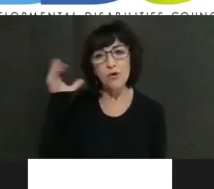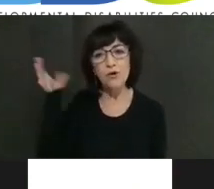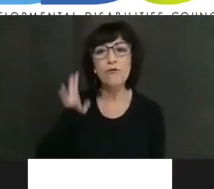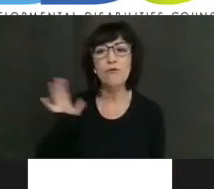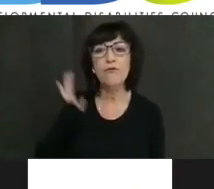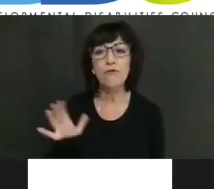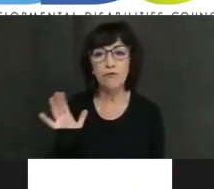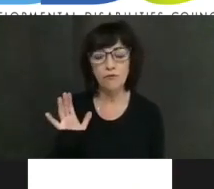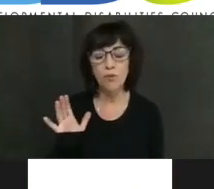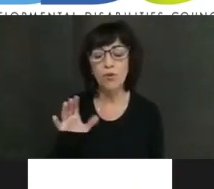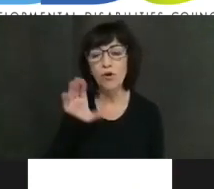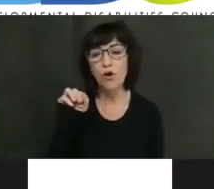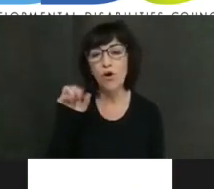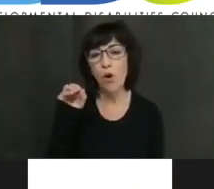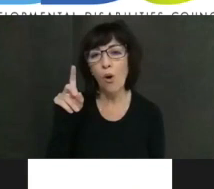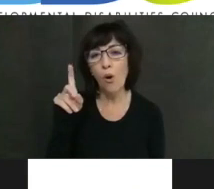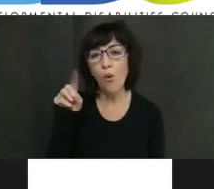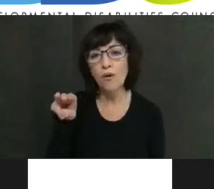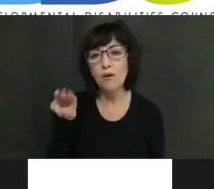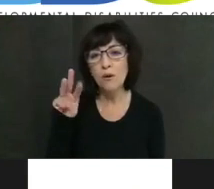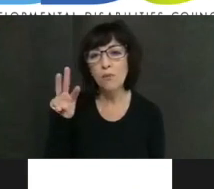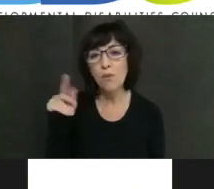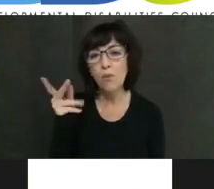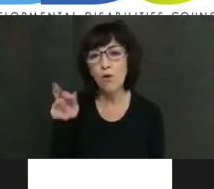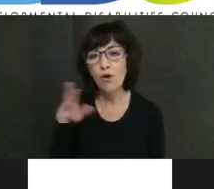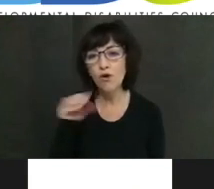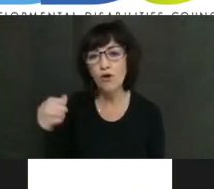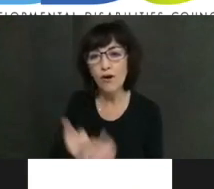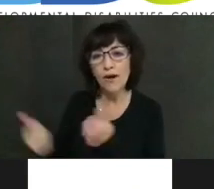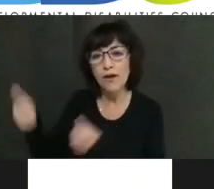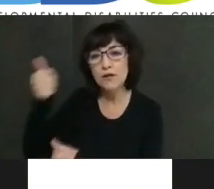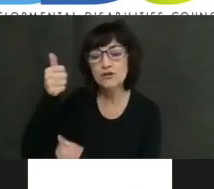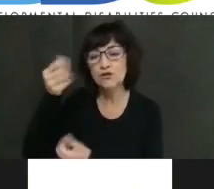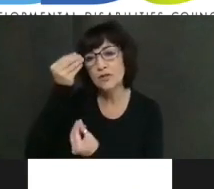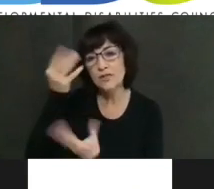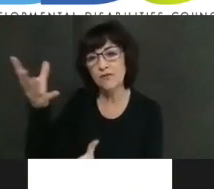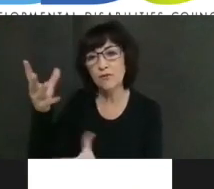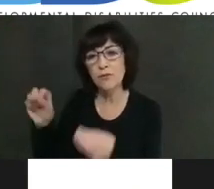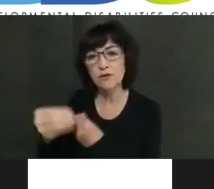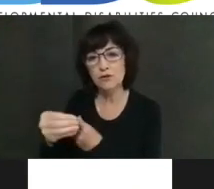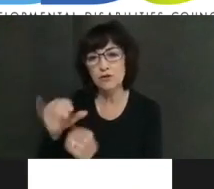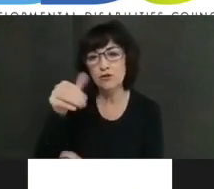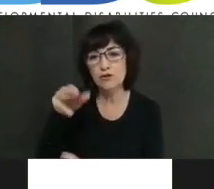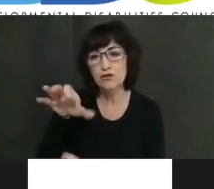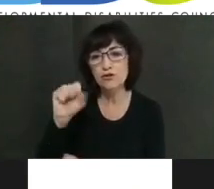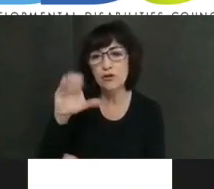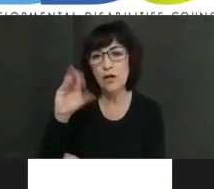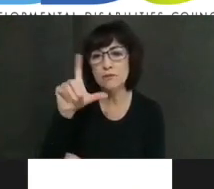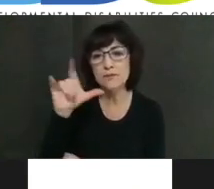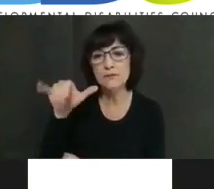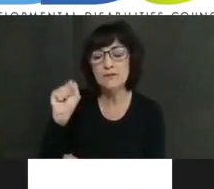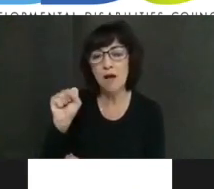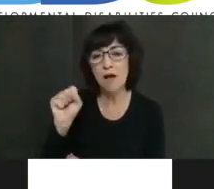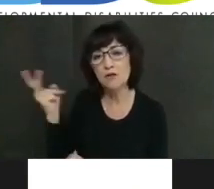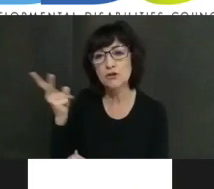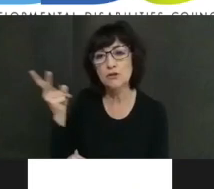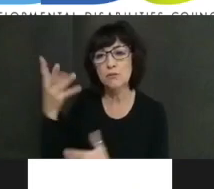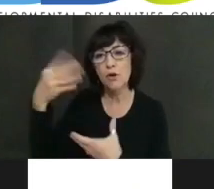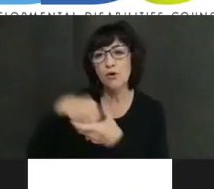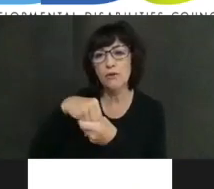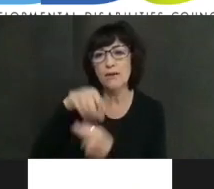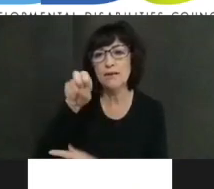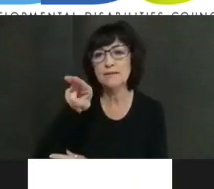Kara Odom Walker and former Chief Information Officer James Collins were part of a 7-state